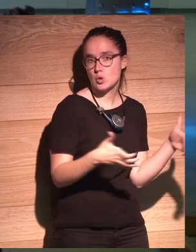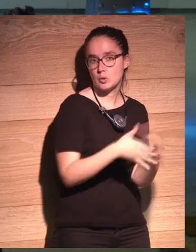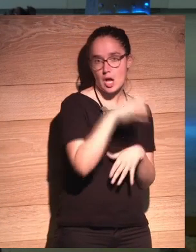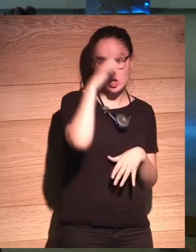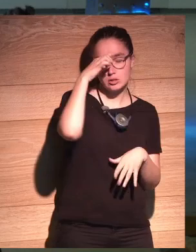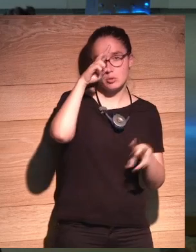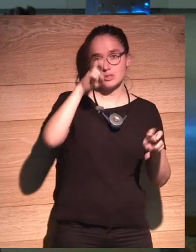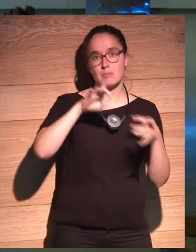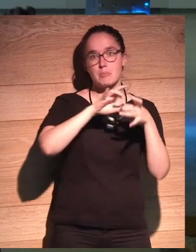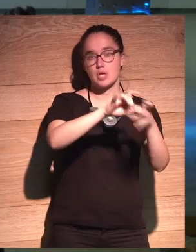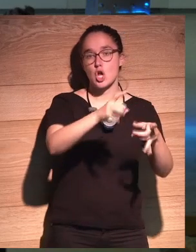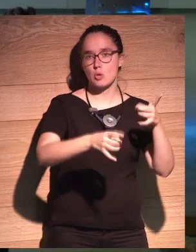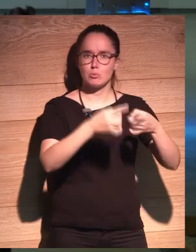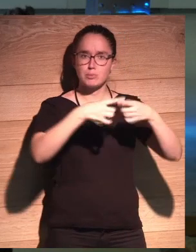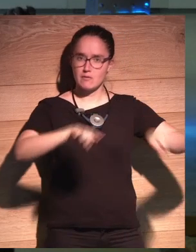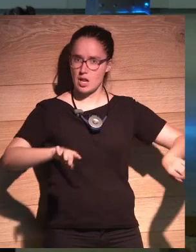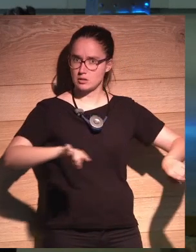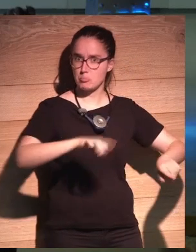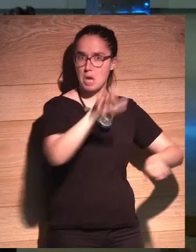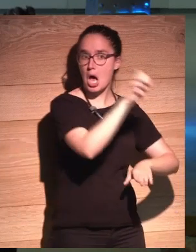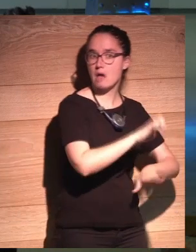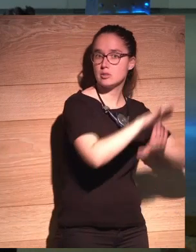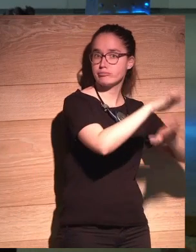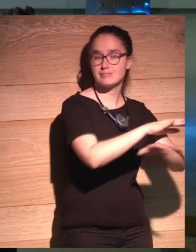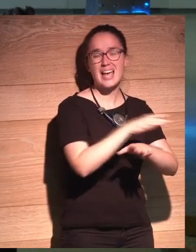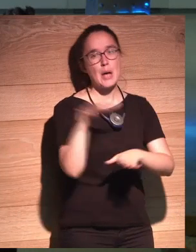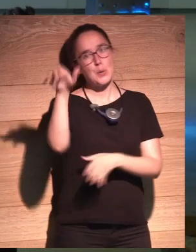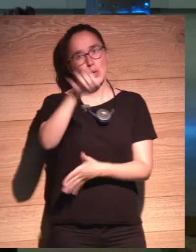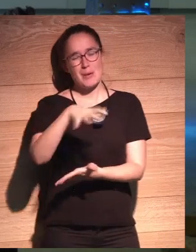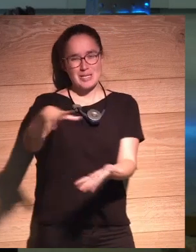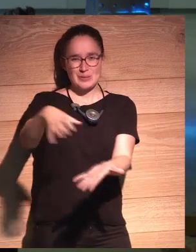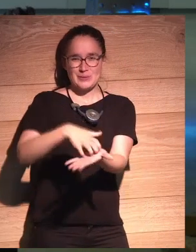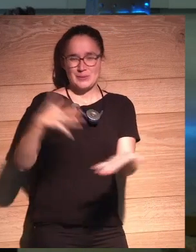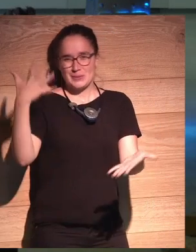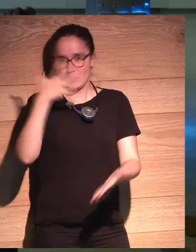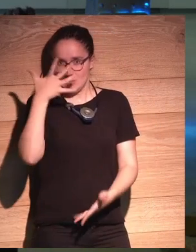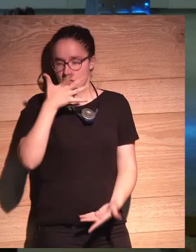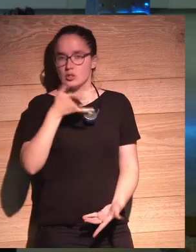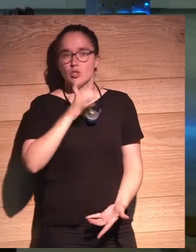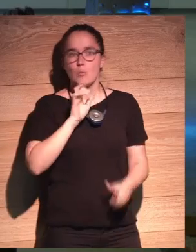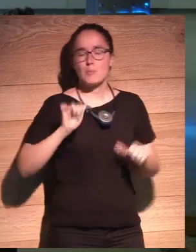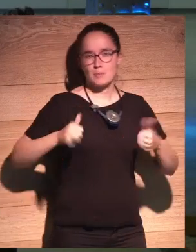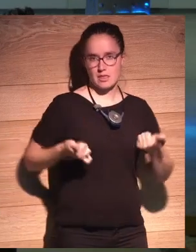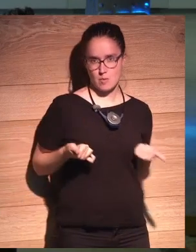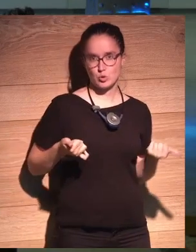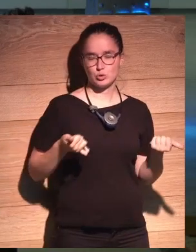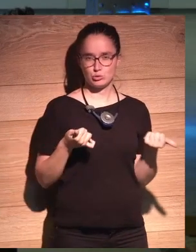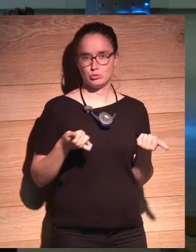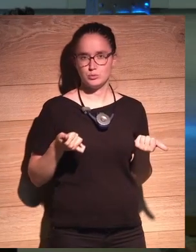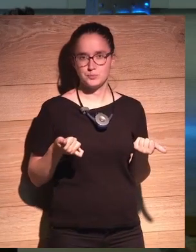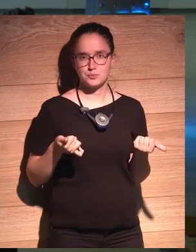a collective affection in terms of for example, in terms of robots that are quite different. So, we were speaking about